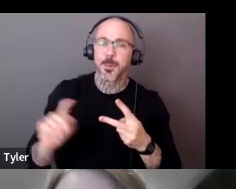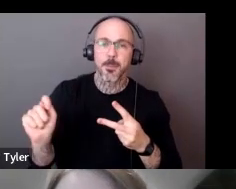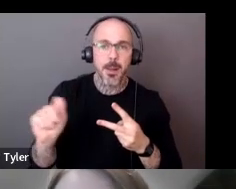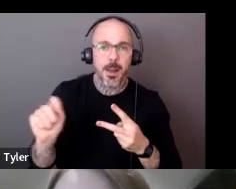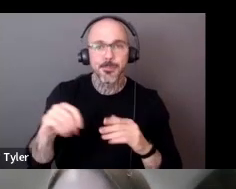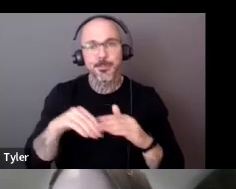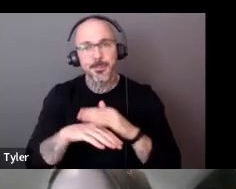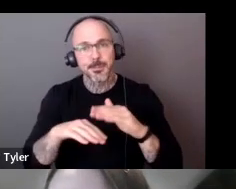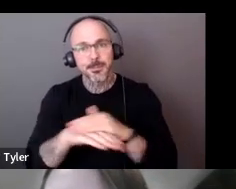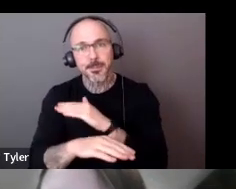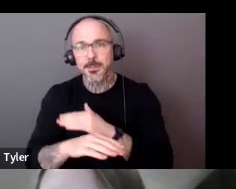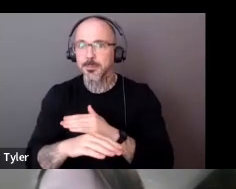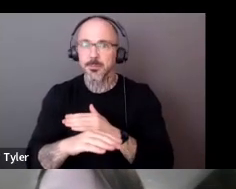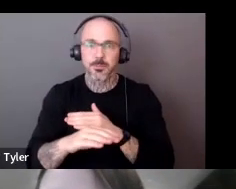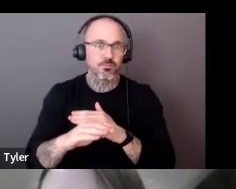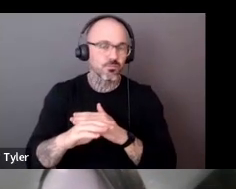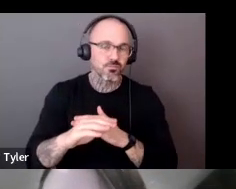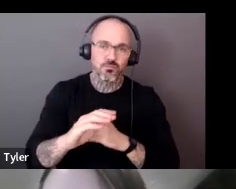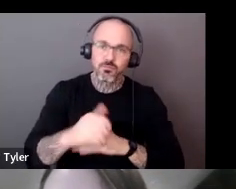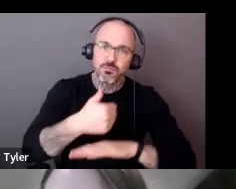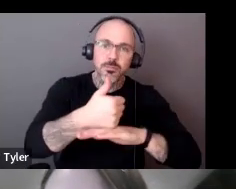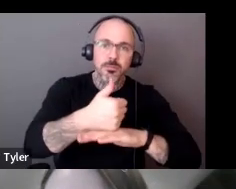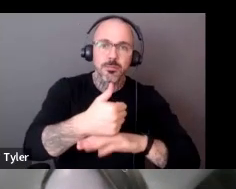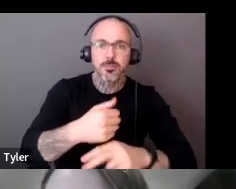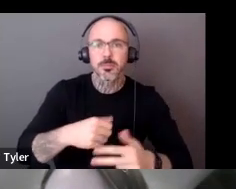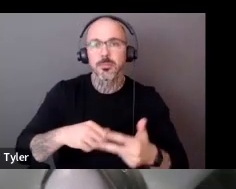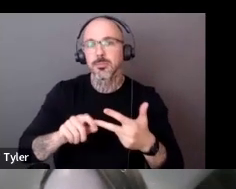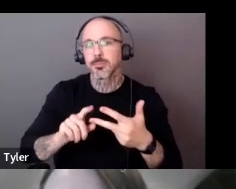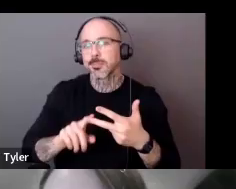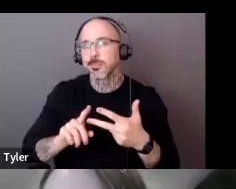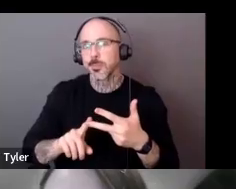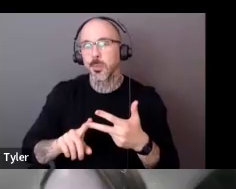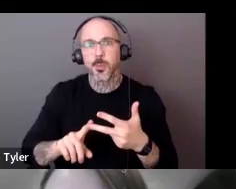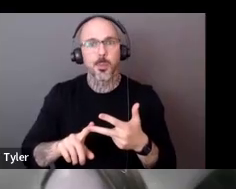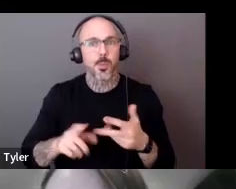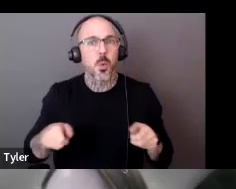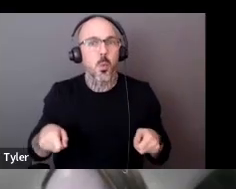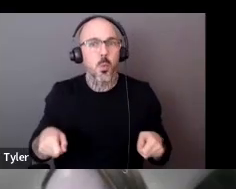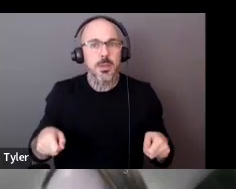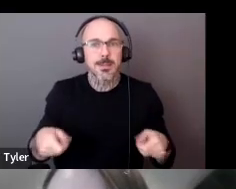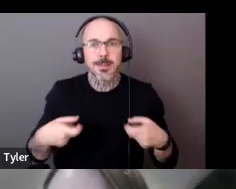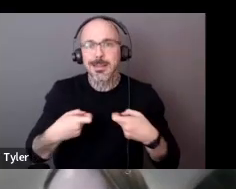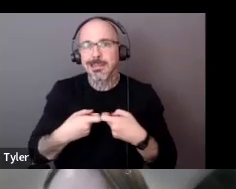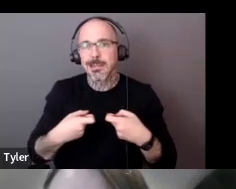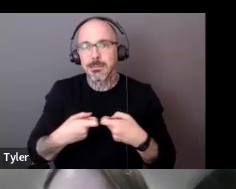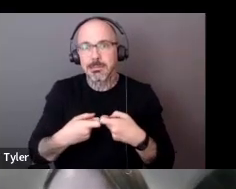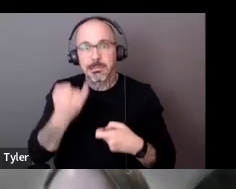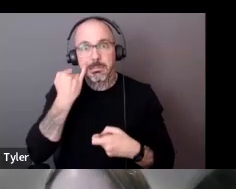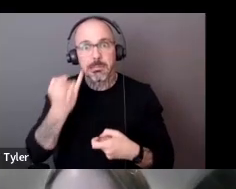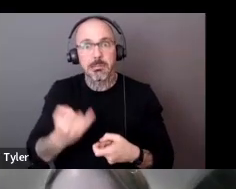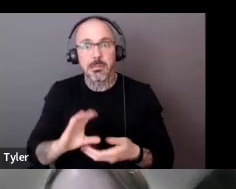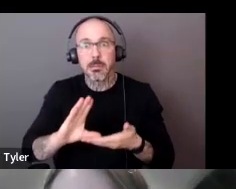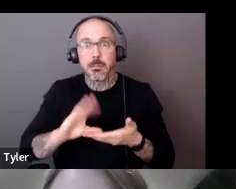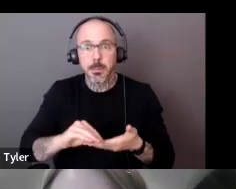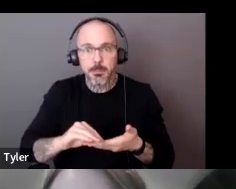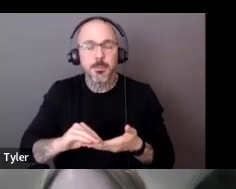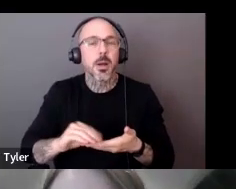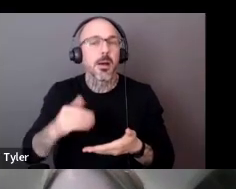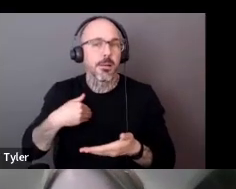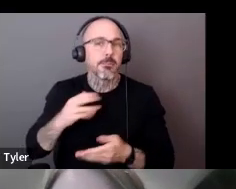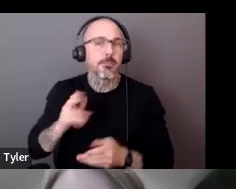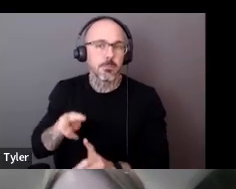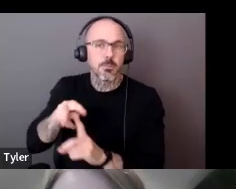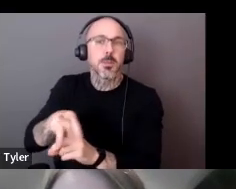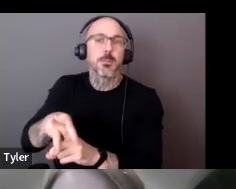plugs to plug in power wheelchairs, so if they ran out of power, that